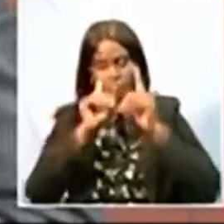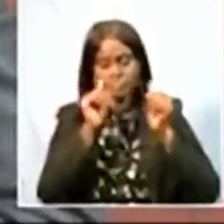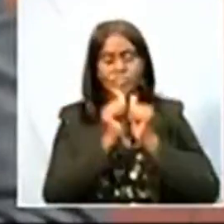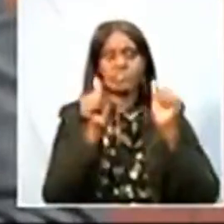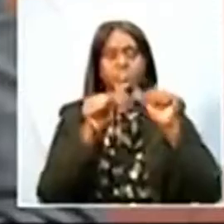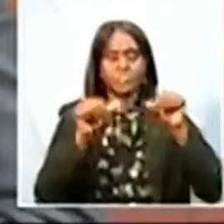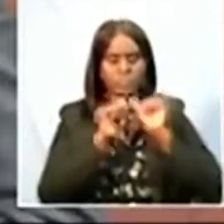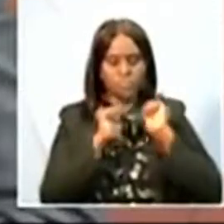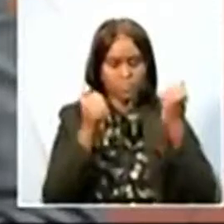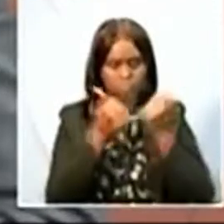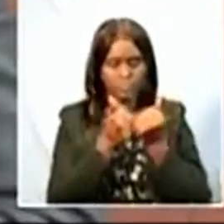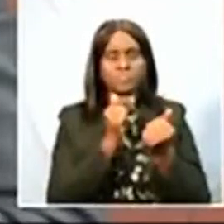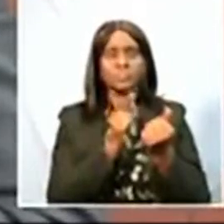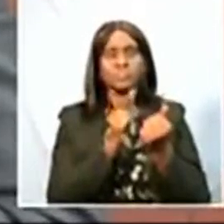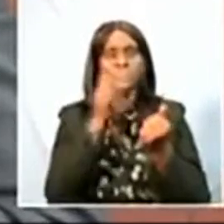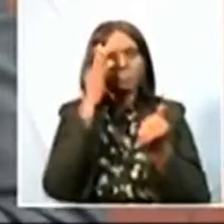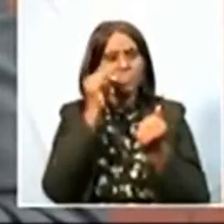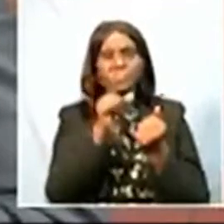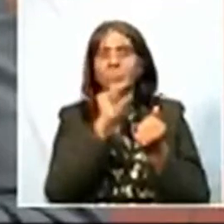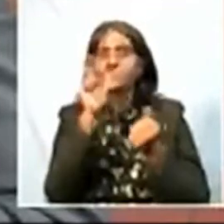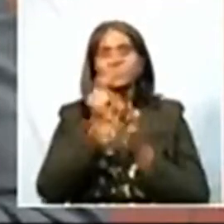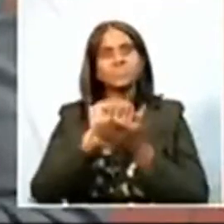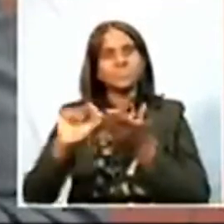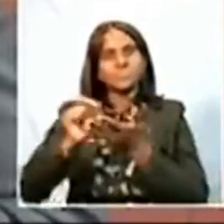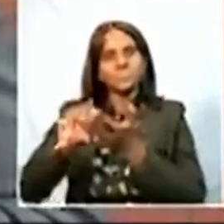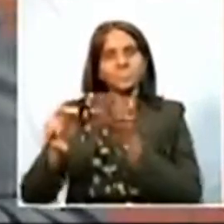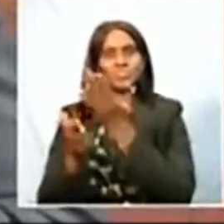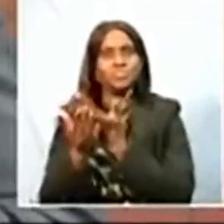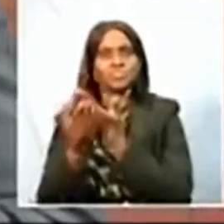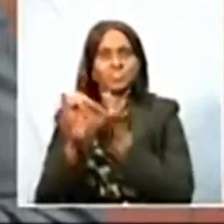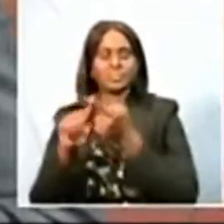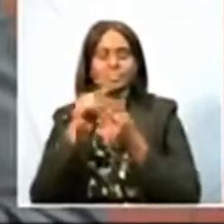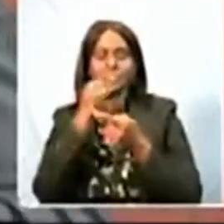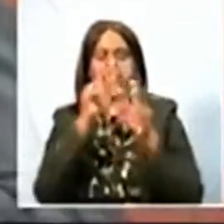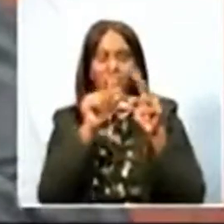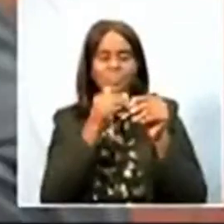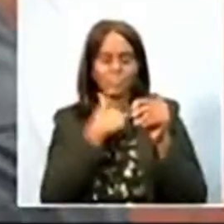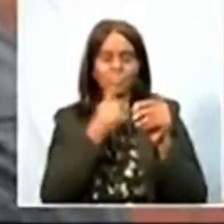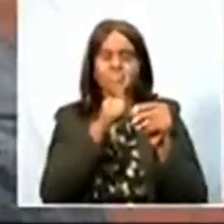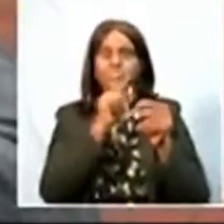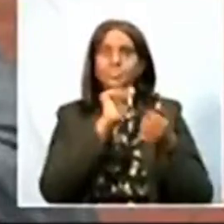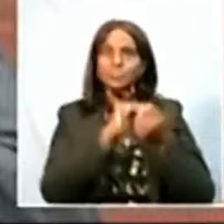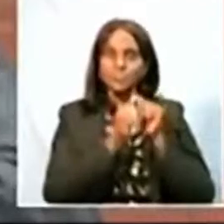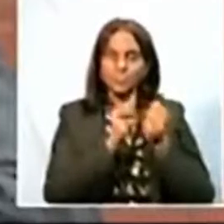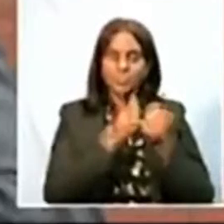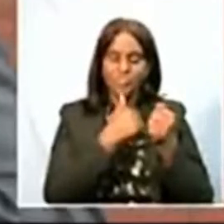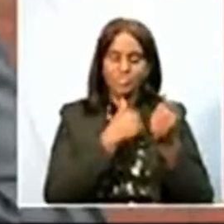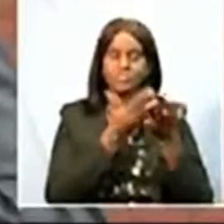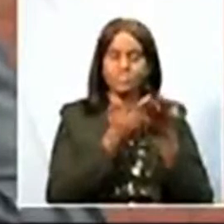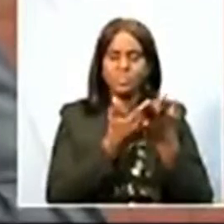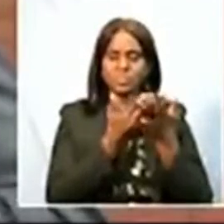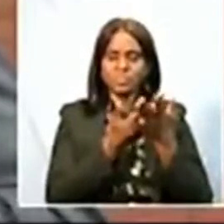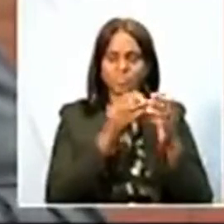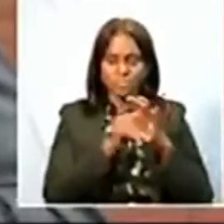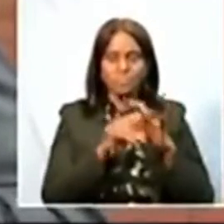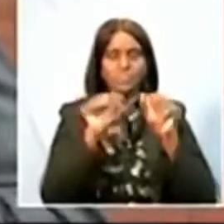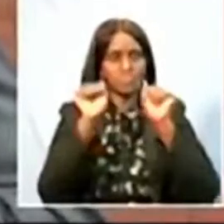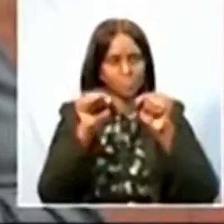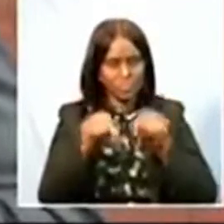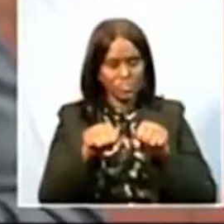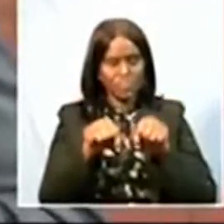General, why didn't you write an addendum to say, no, there is this query on an